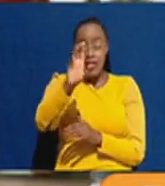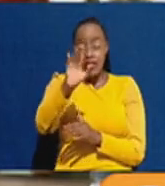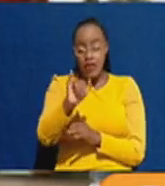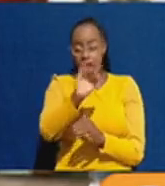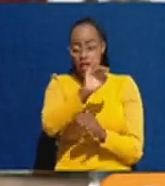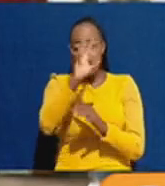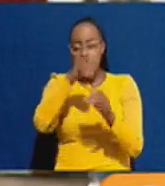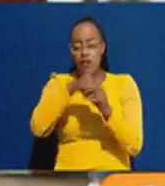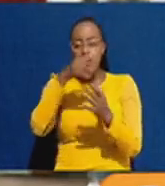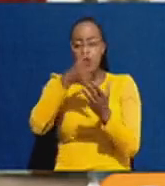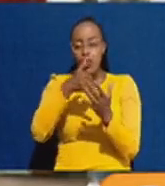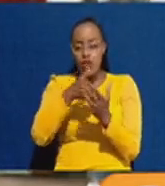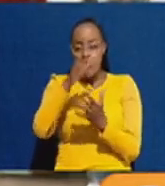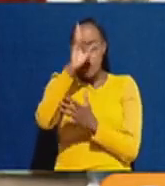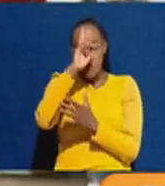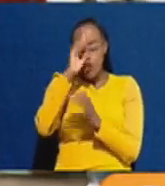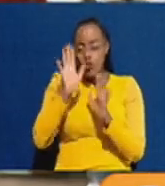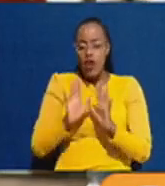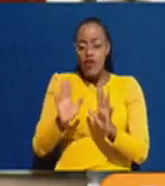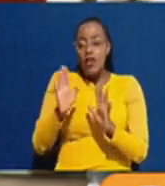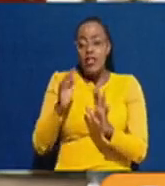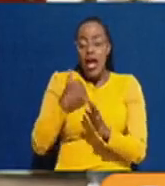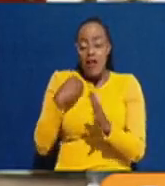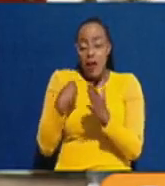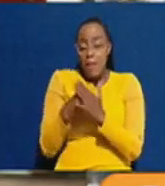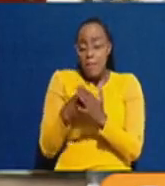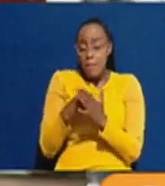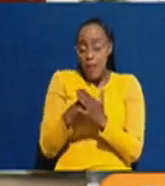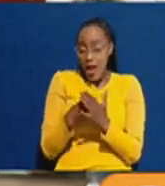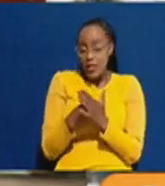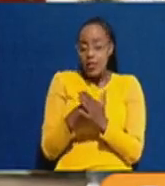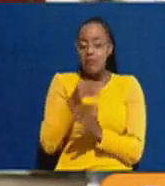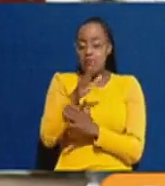involve authorities to avoid putting their money in the wrong hands. Hassan Mugambi.